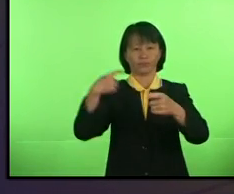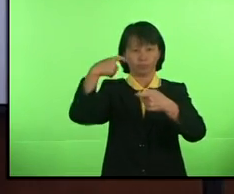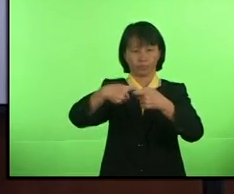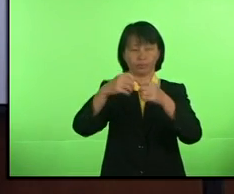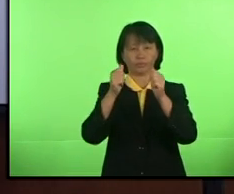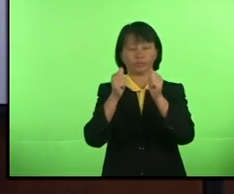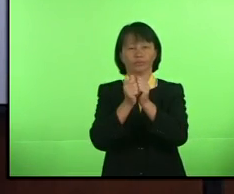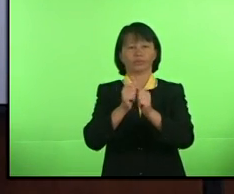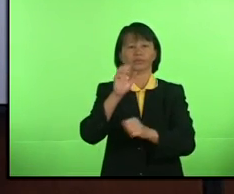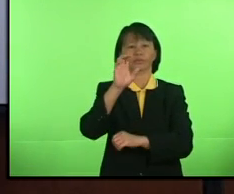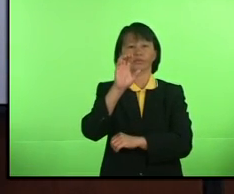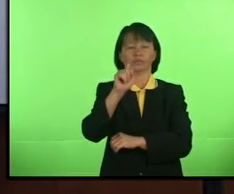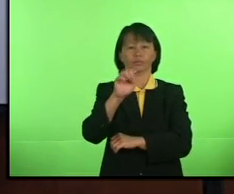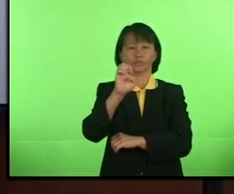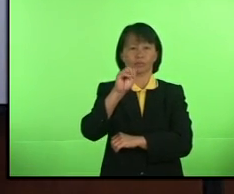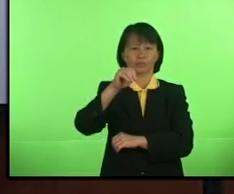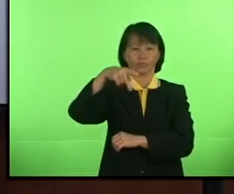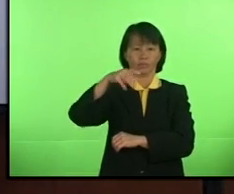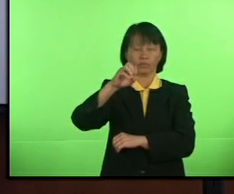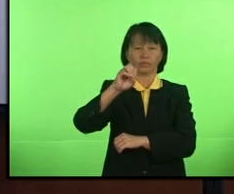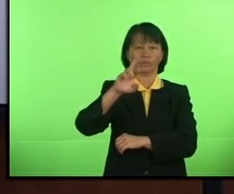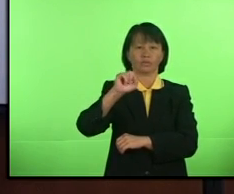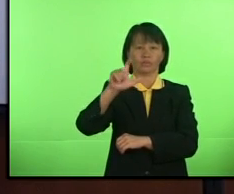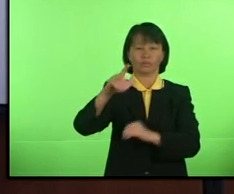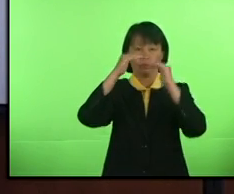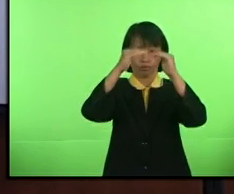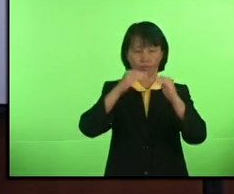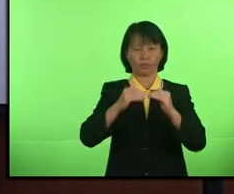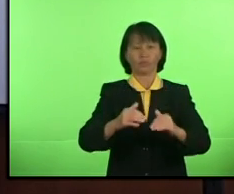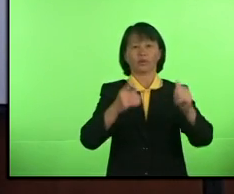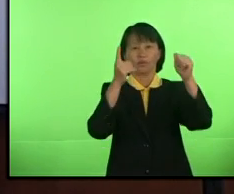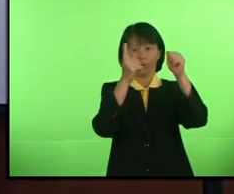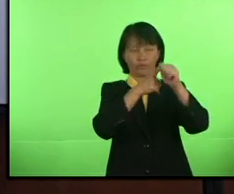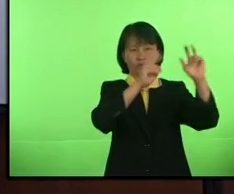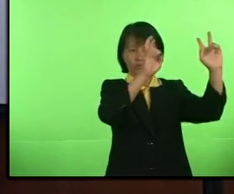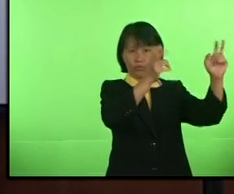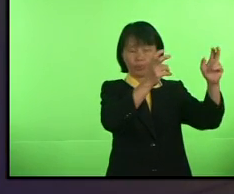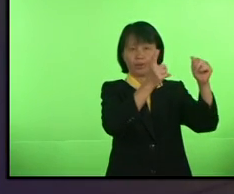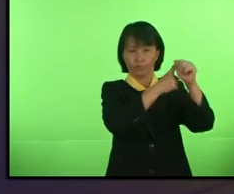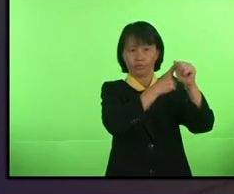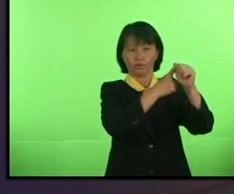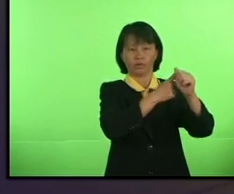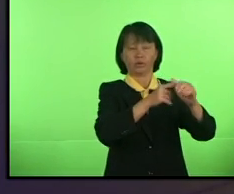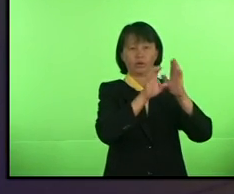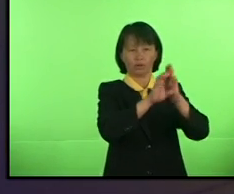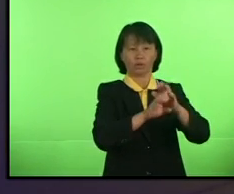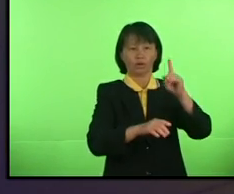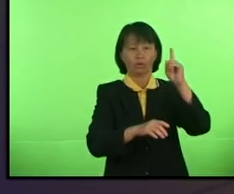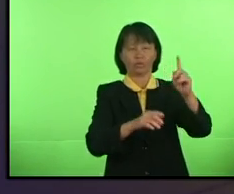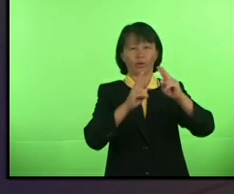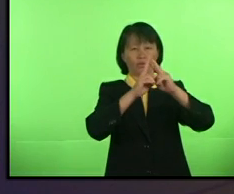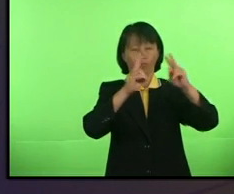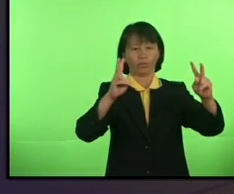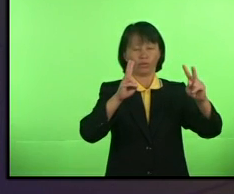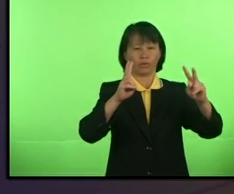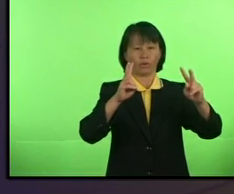that relate to temporal sequential style. So this is the first topic. For example, one